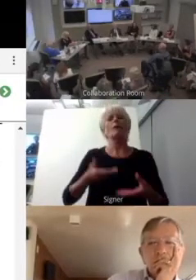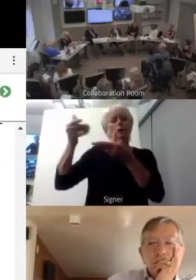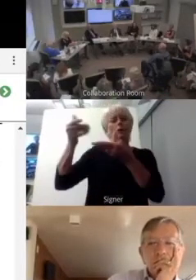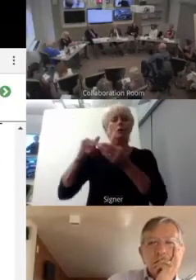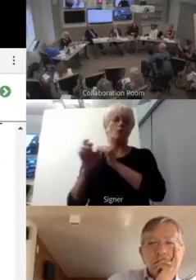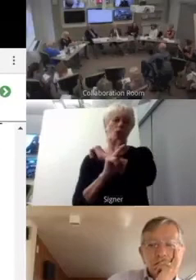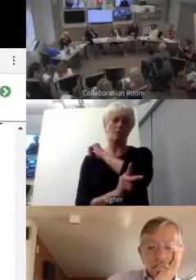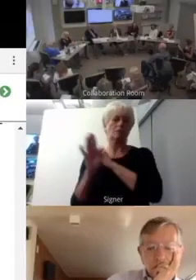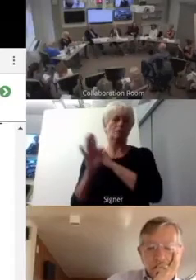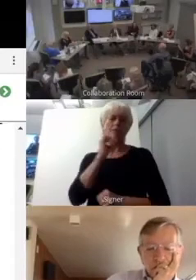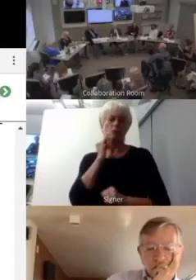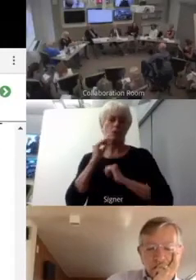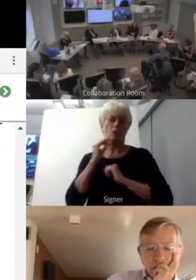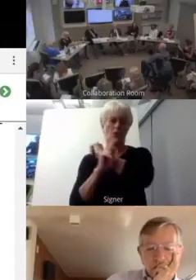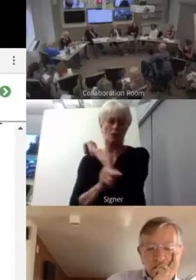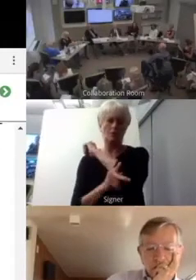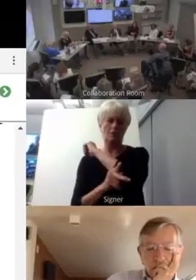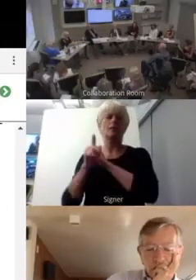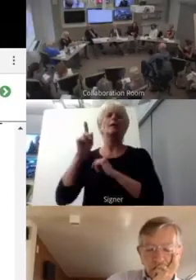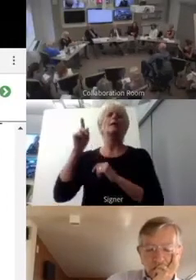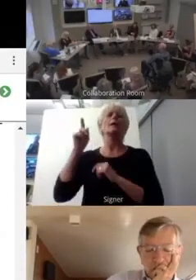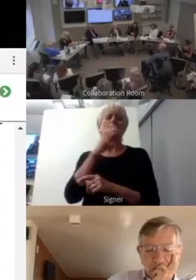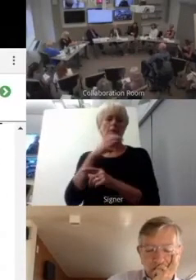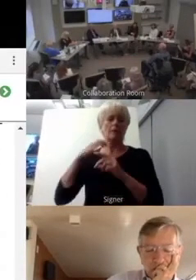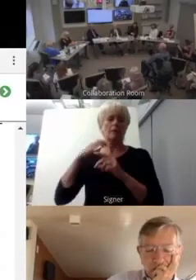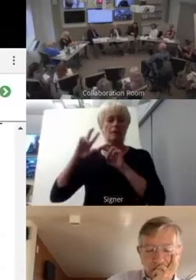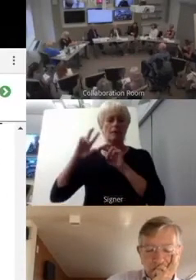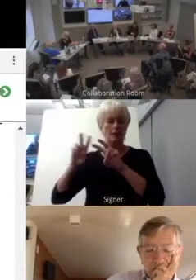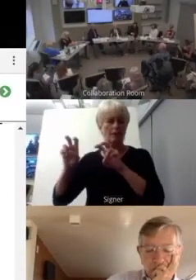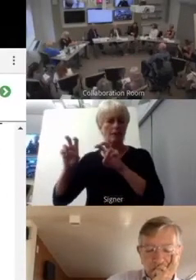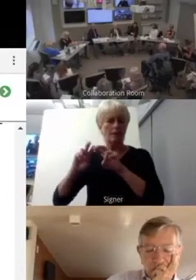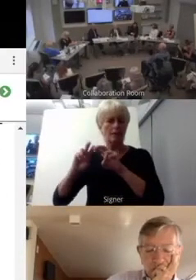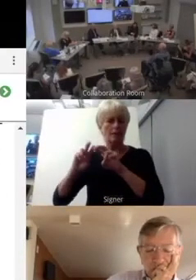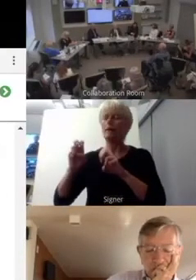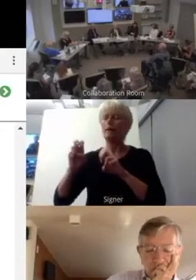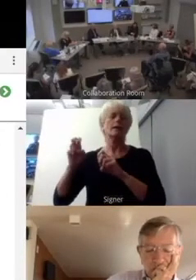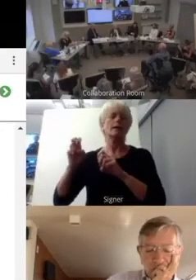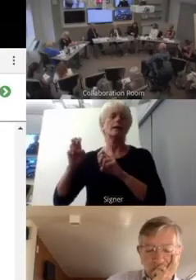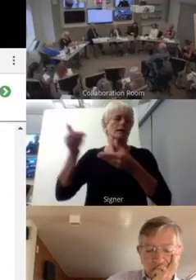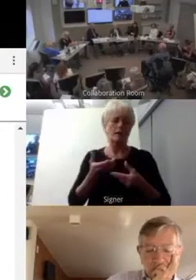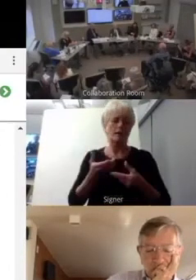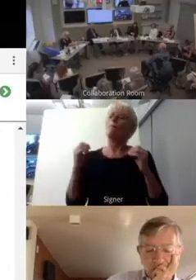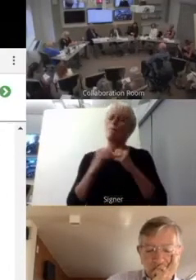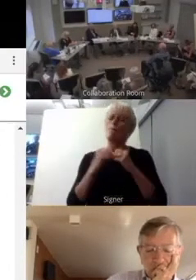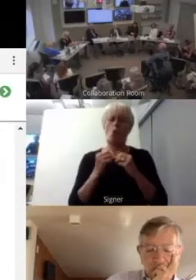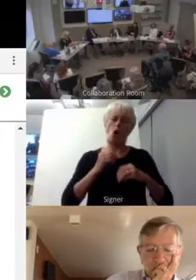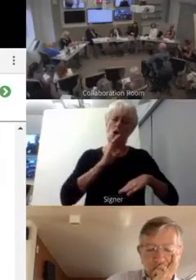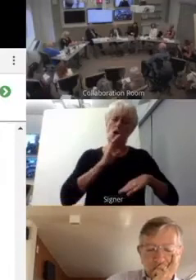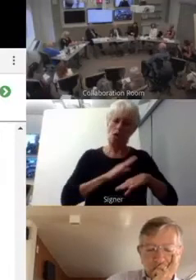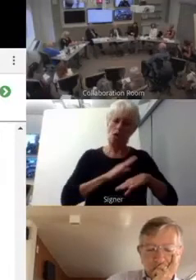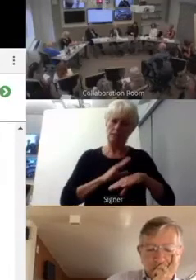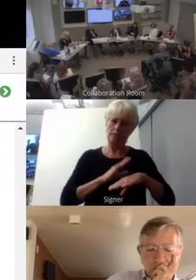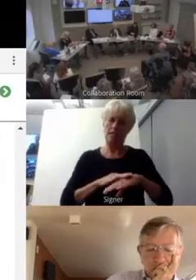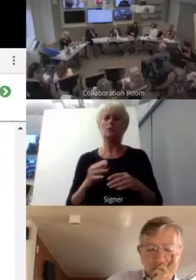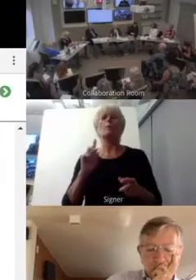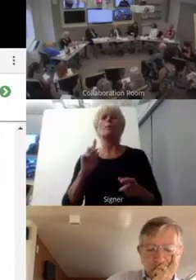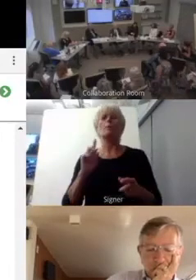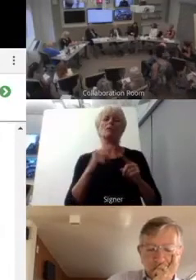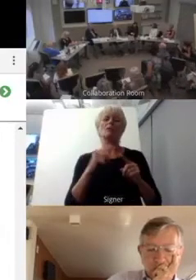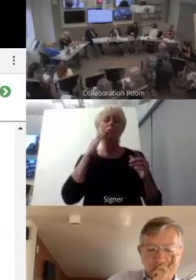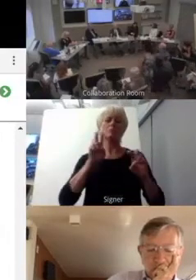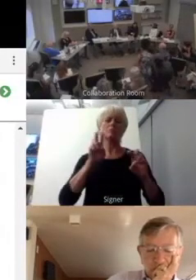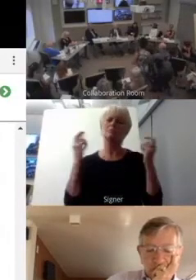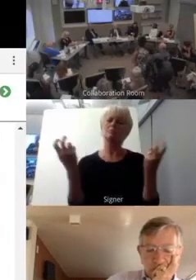back to have another round of consultations called roundtable consultations, with the idea that each participant has an